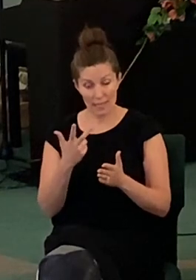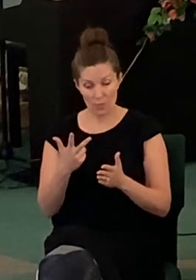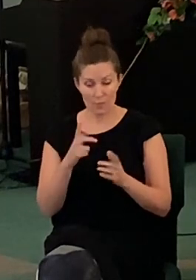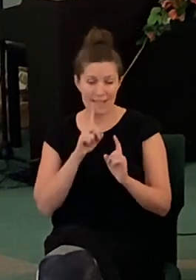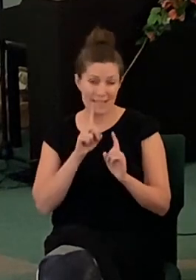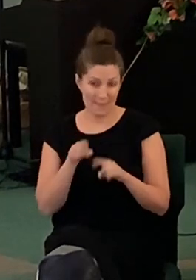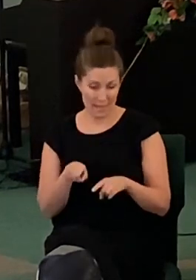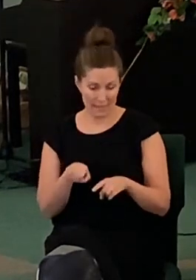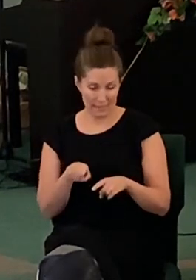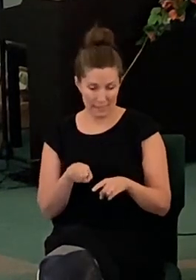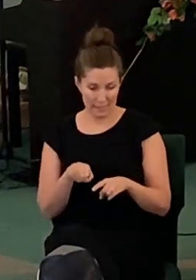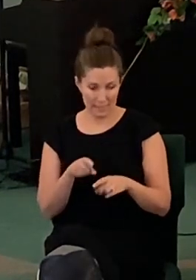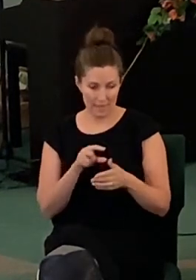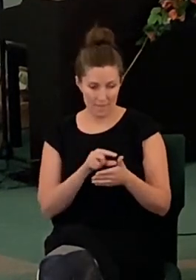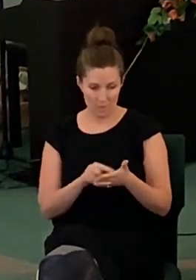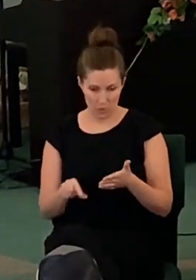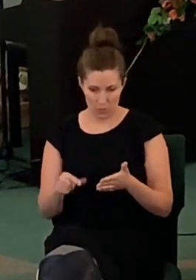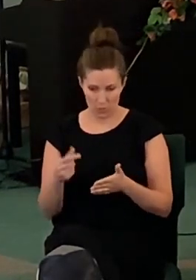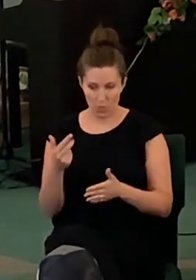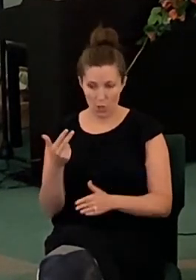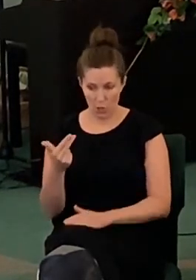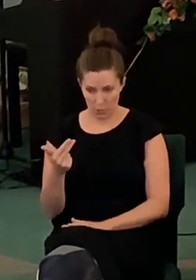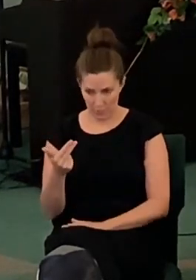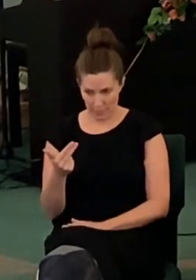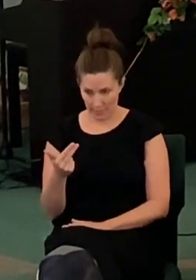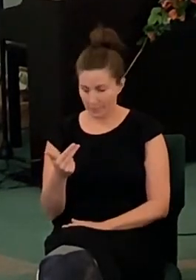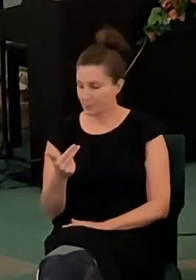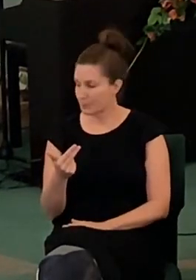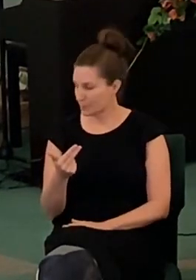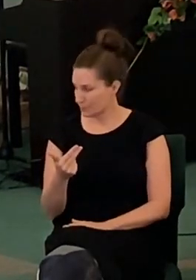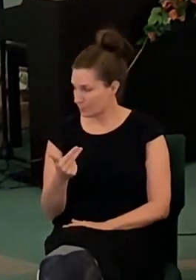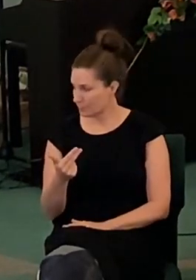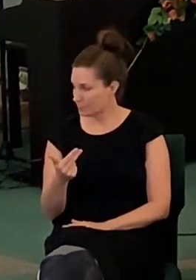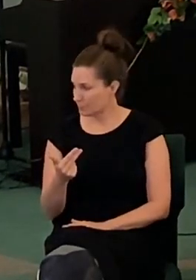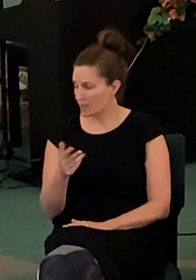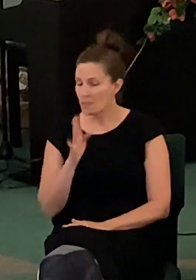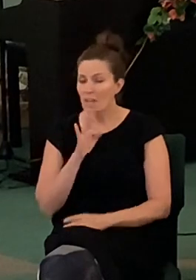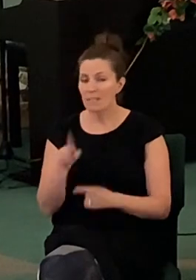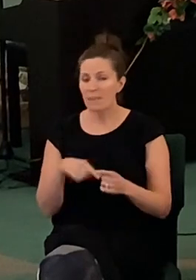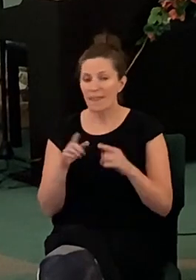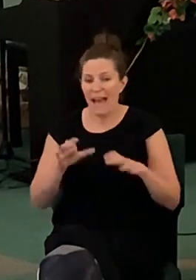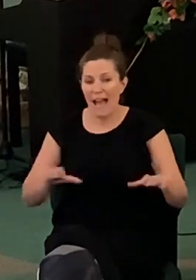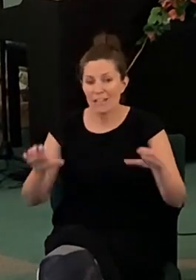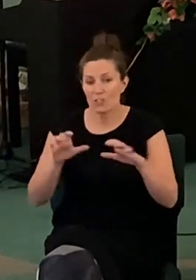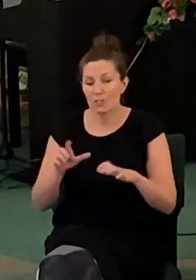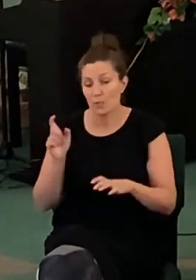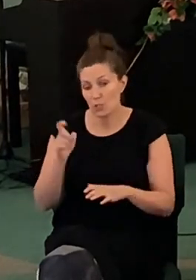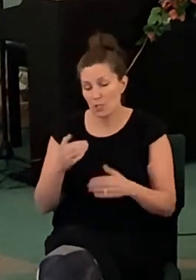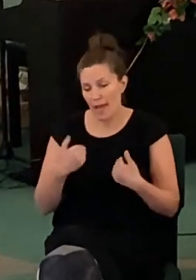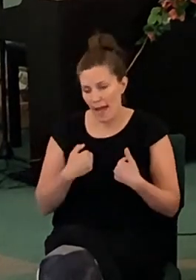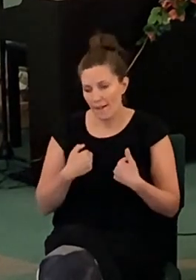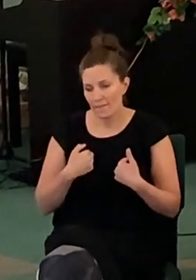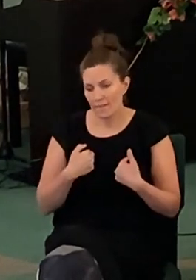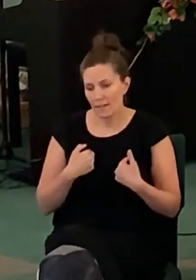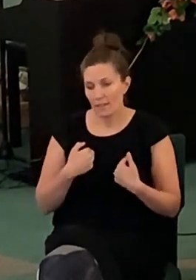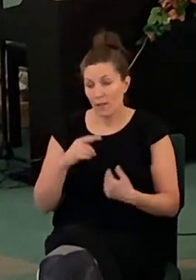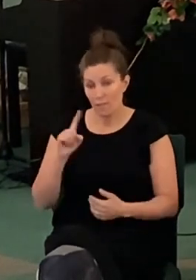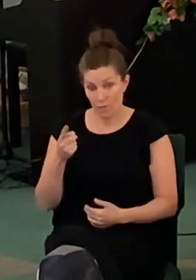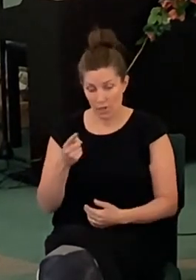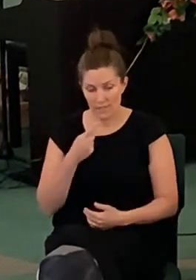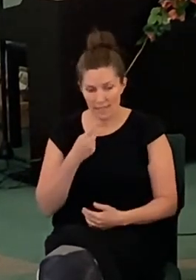verse 13 as we read about the present actions he wants us to have. That first present action is there where he